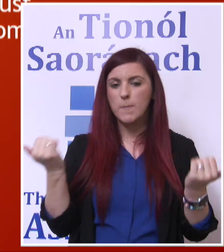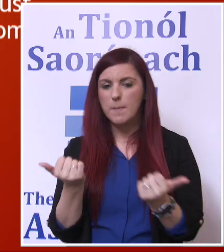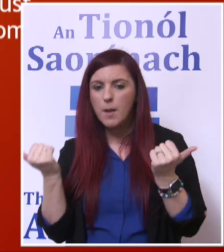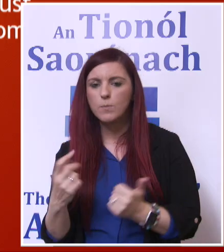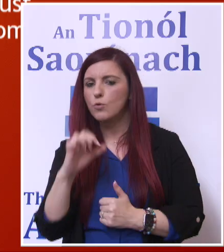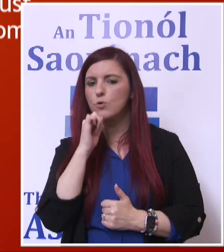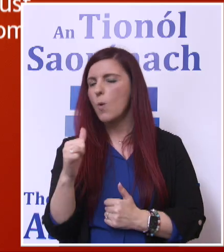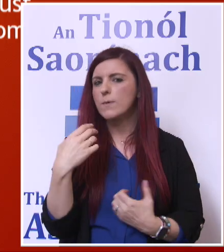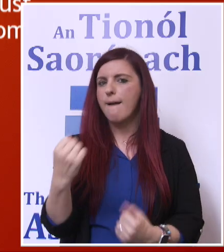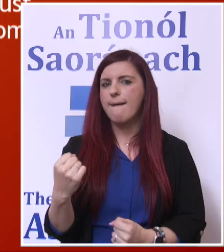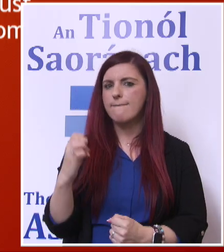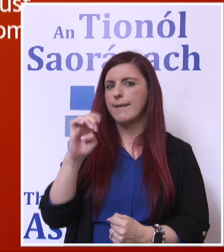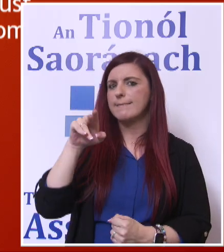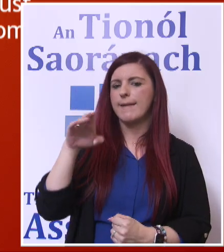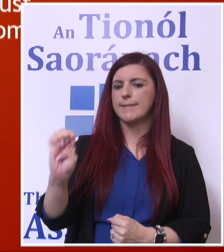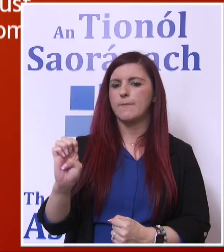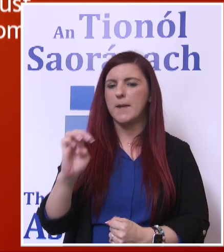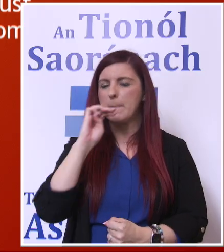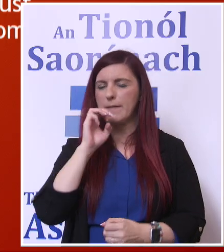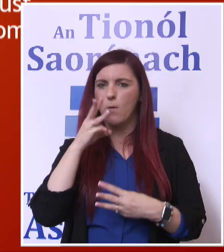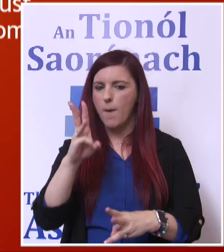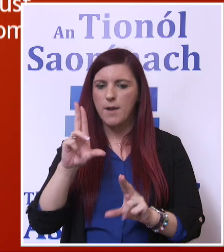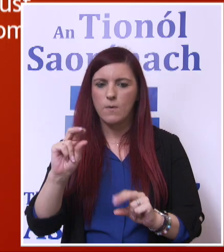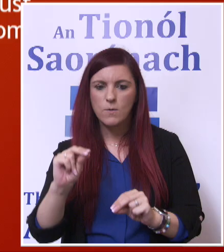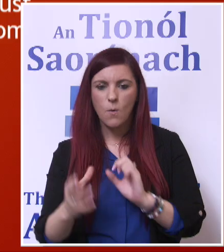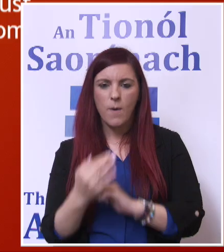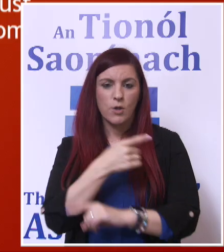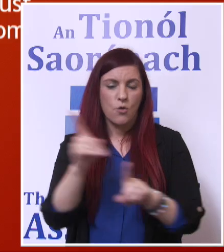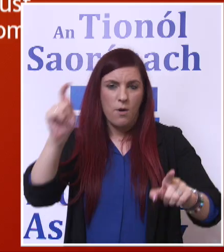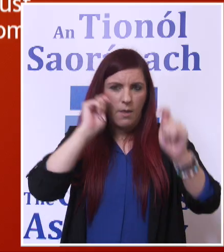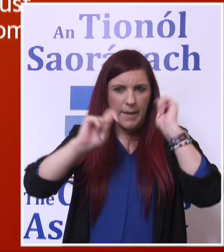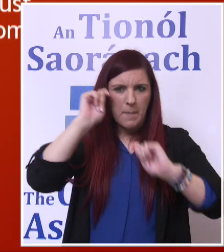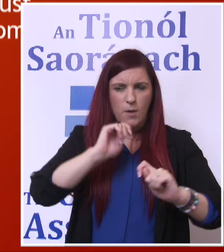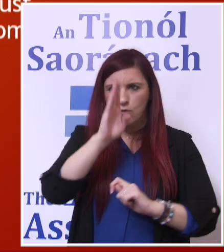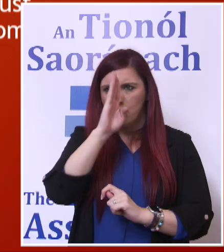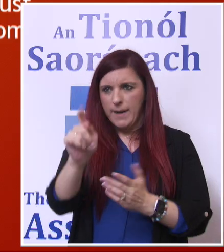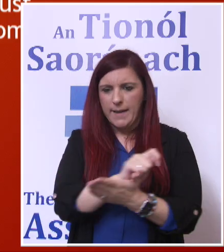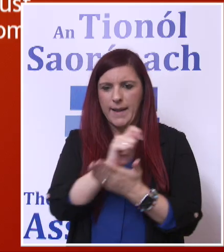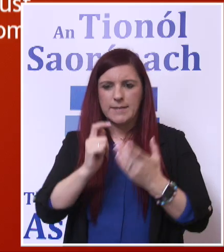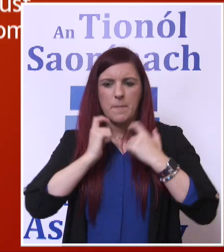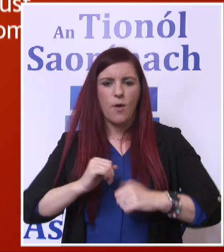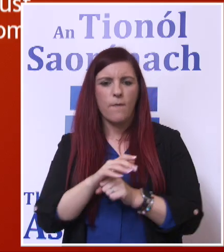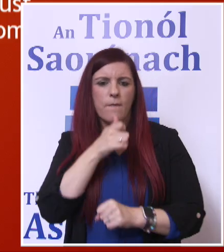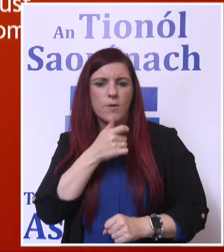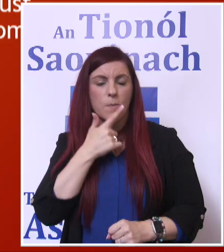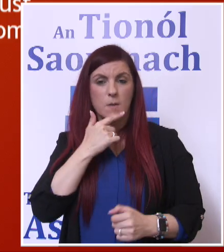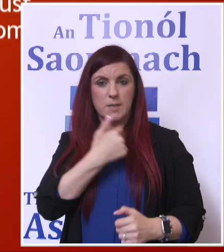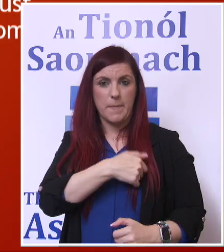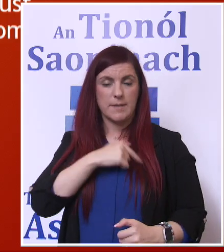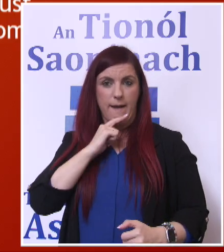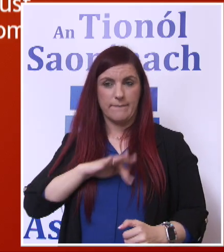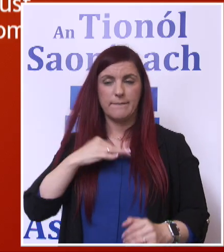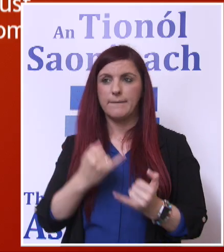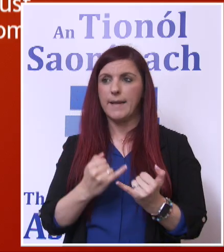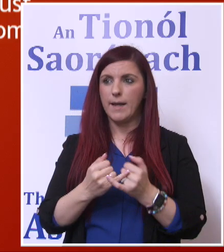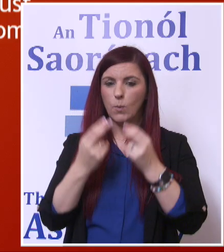extend to the executive in any meaningful way. So when you are considering a directly elected mayor for Dublin, to be honest with you, my feeling on it is that